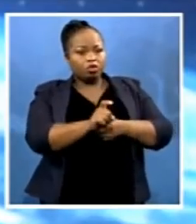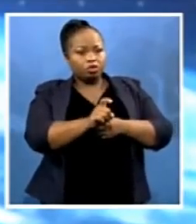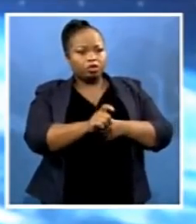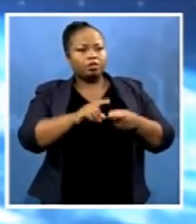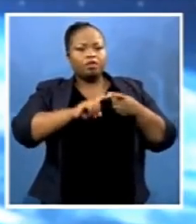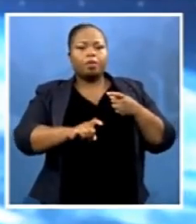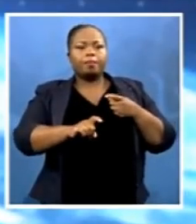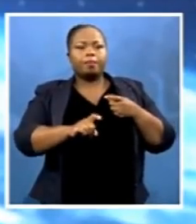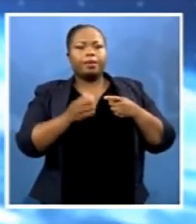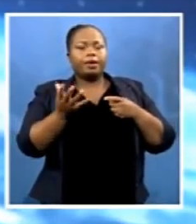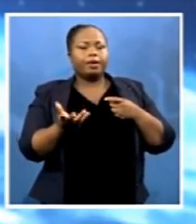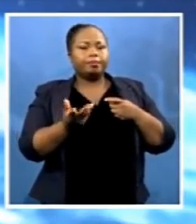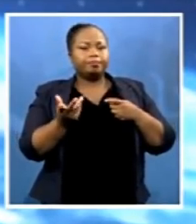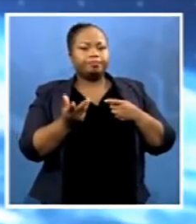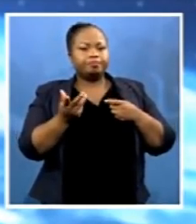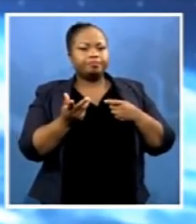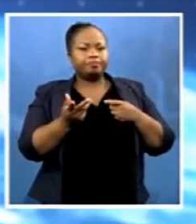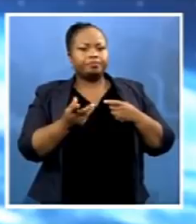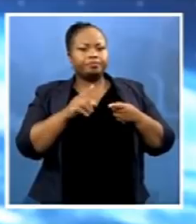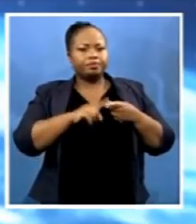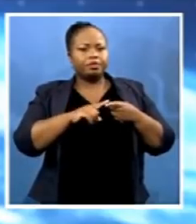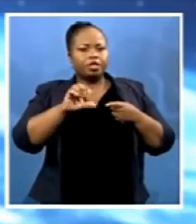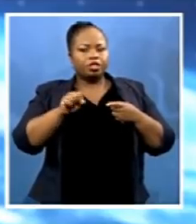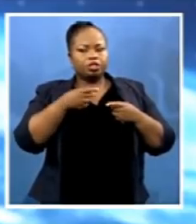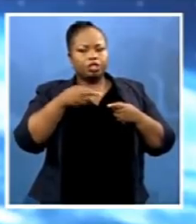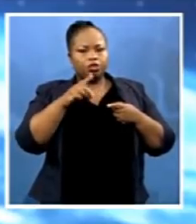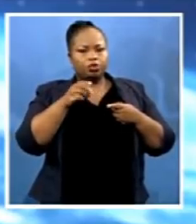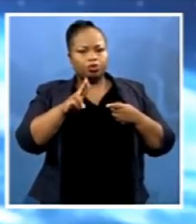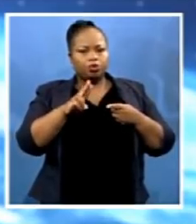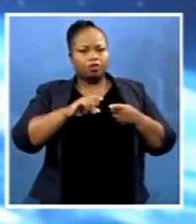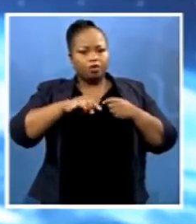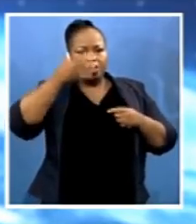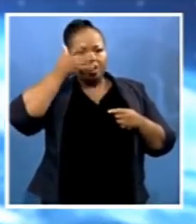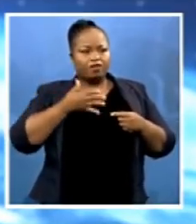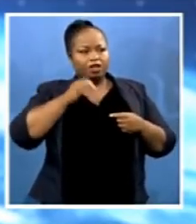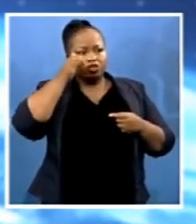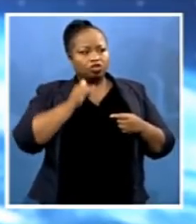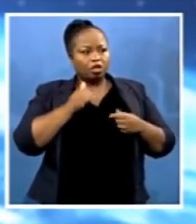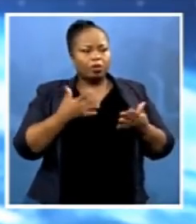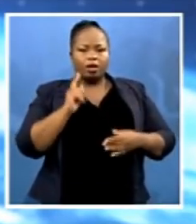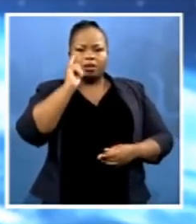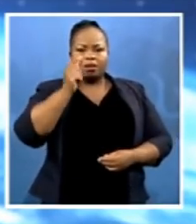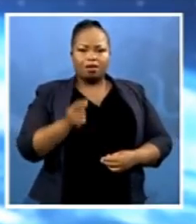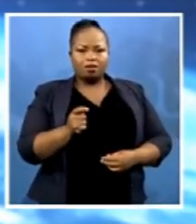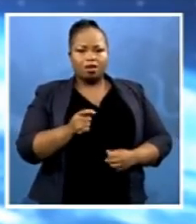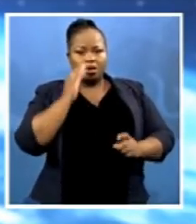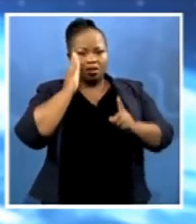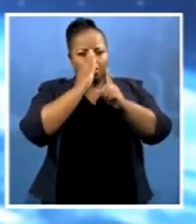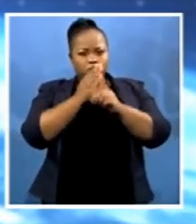Alphonse Shundu of Africa Check in Kenya, directed to Professor Koram in Accra,